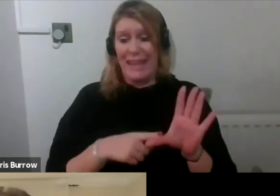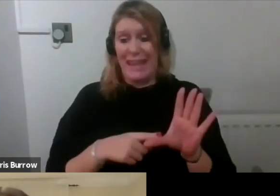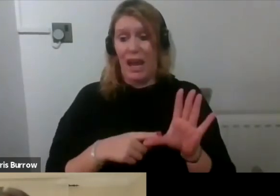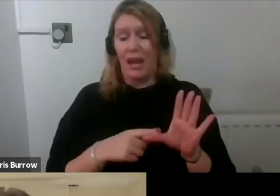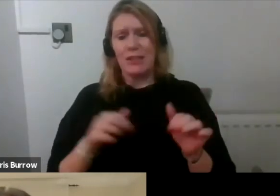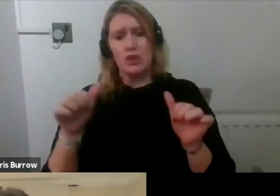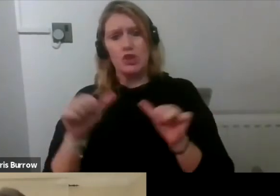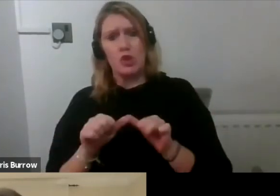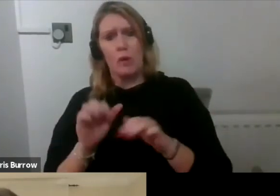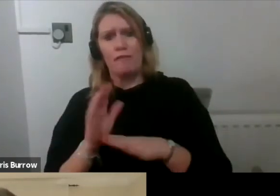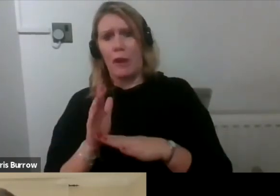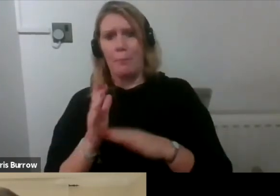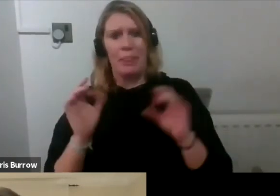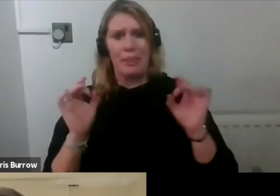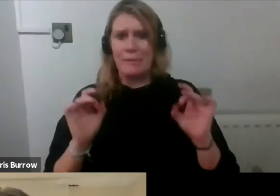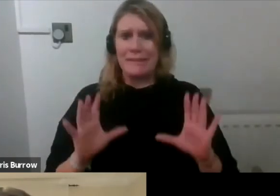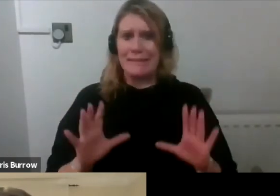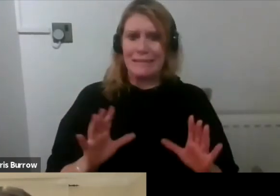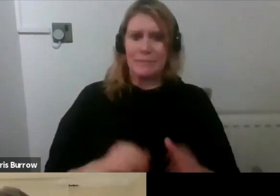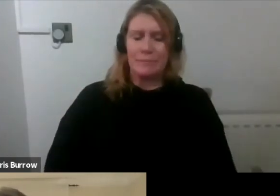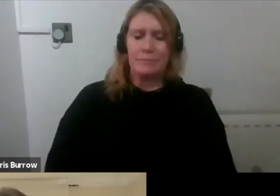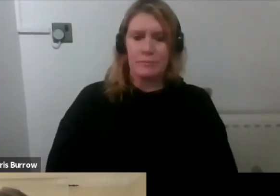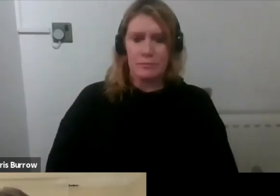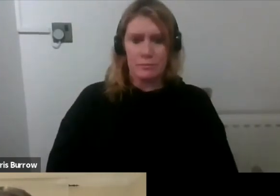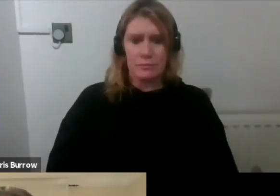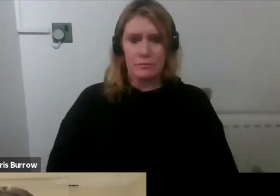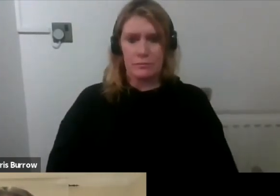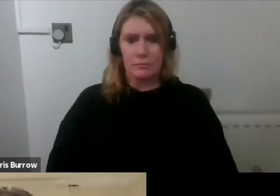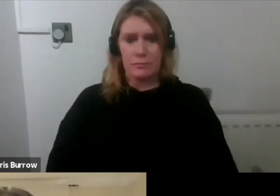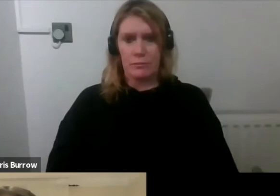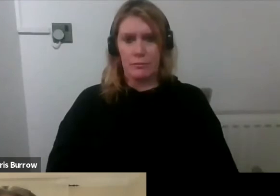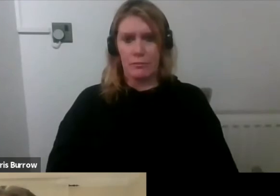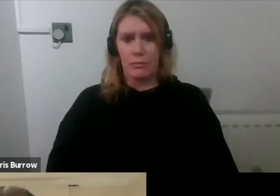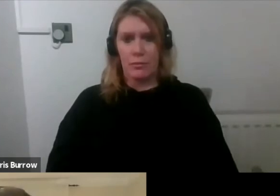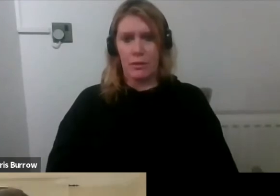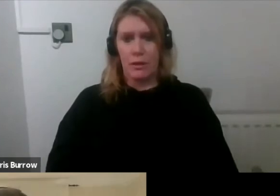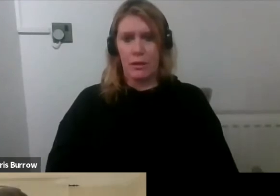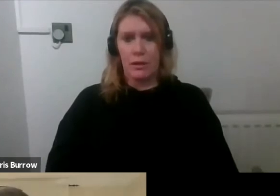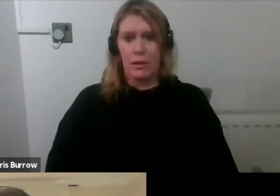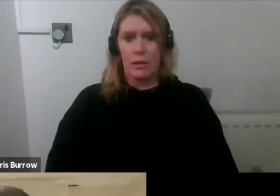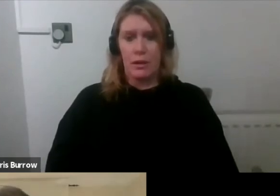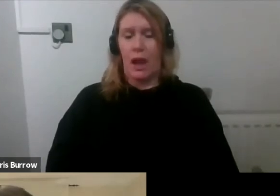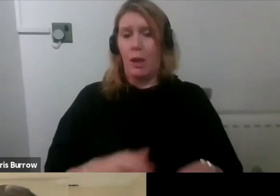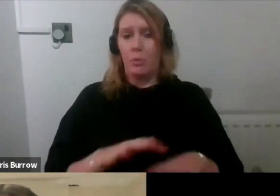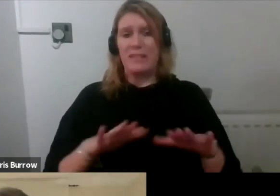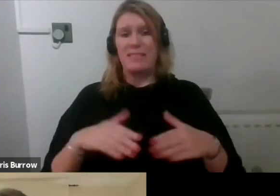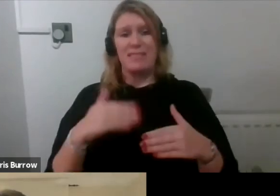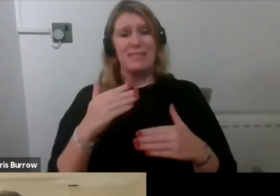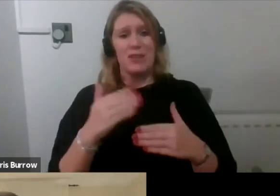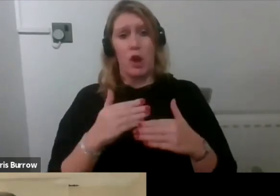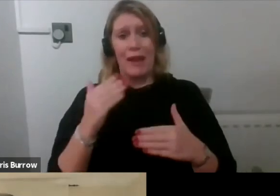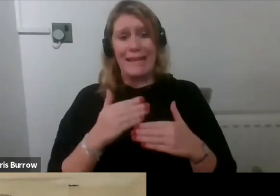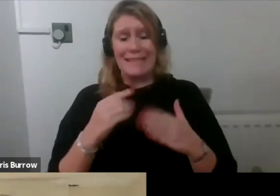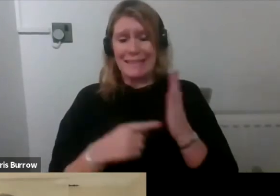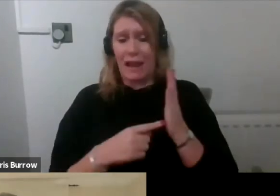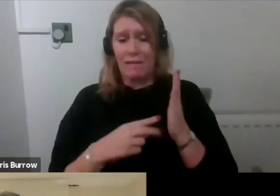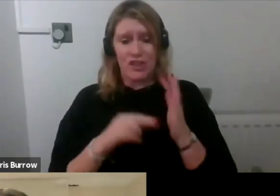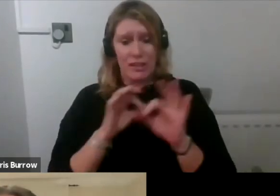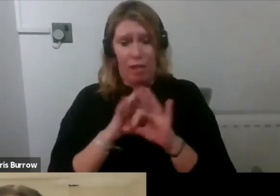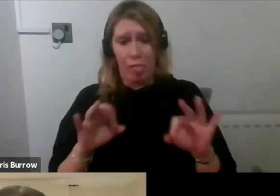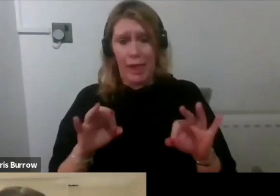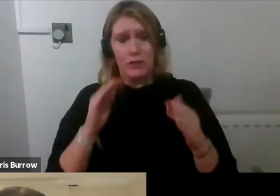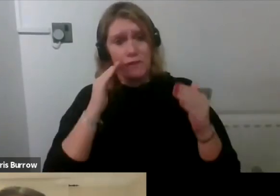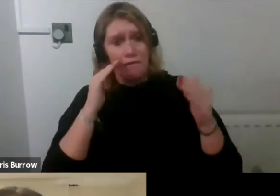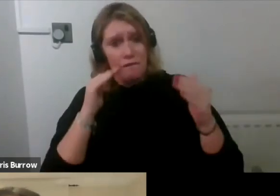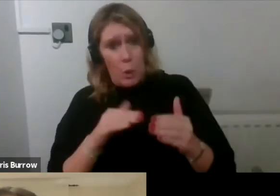but I wasn't doing any feature films or anything like that. Directing television at that time. It was all focused on this, and I loved it. I think it's